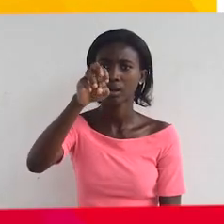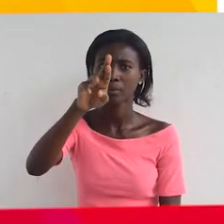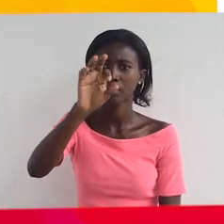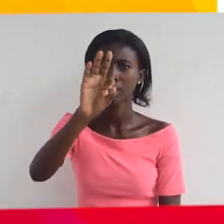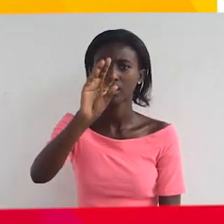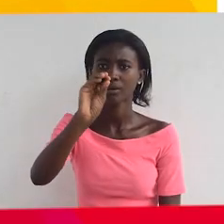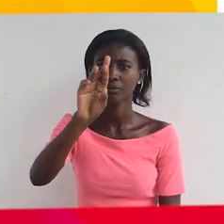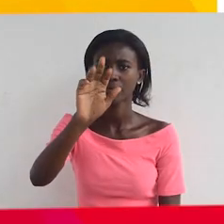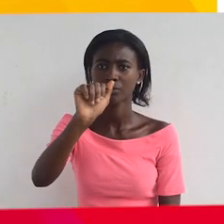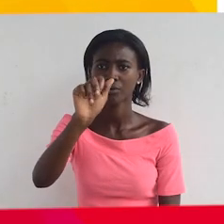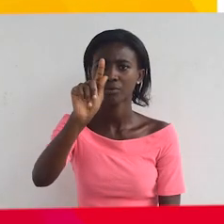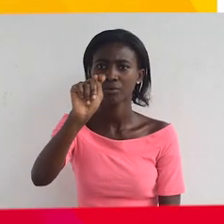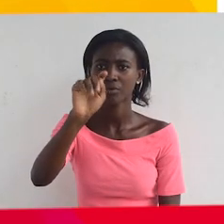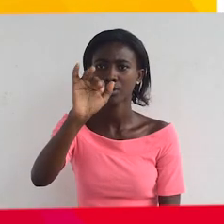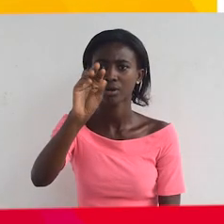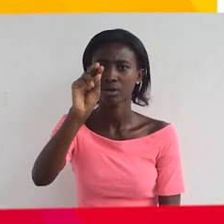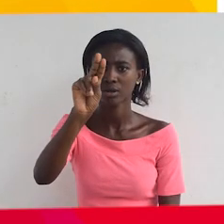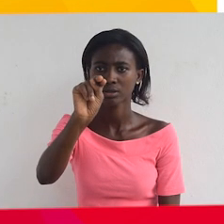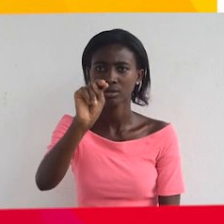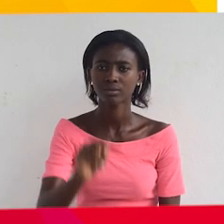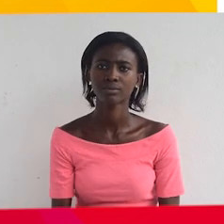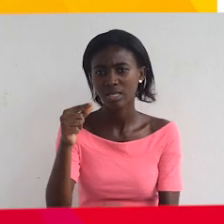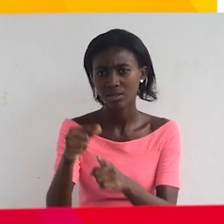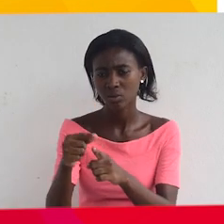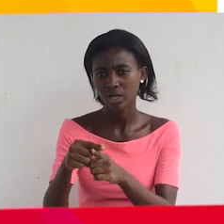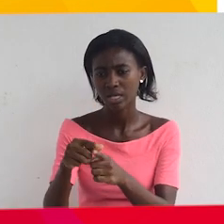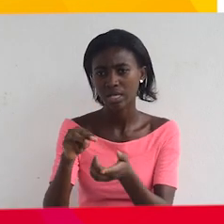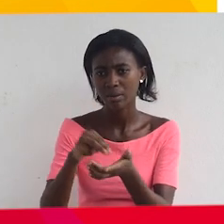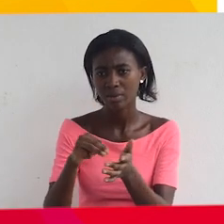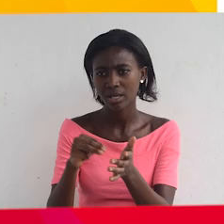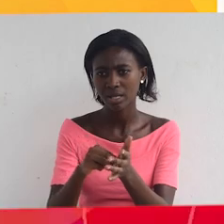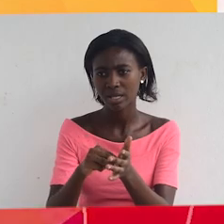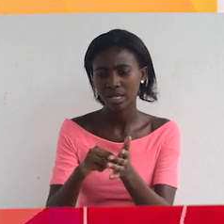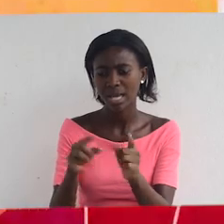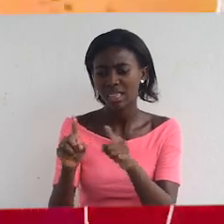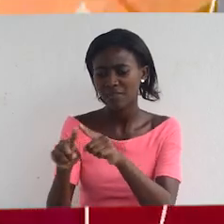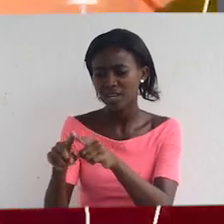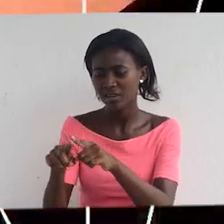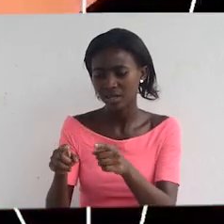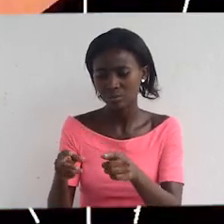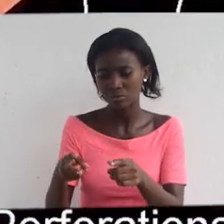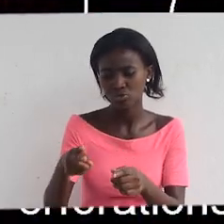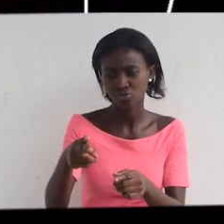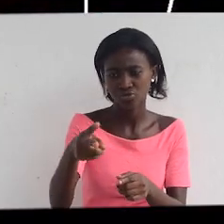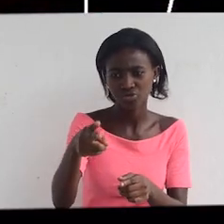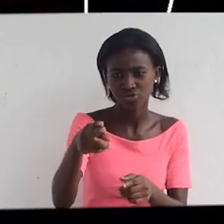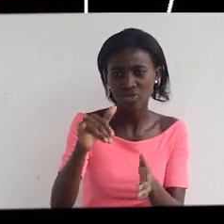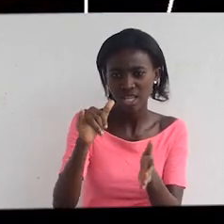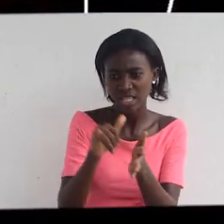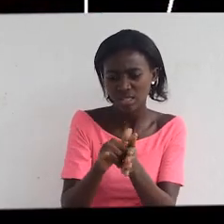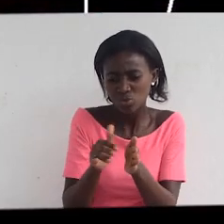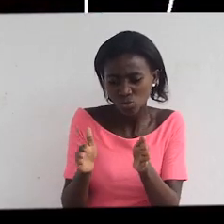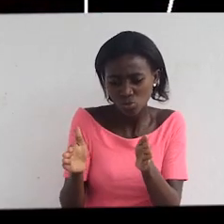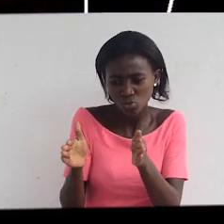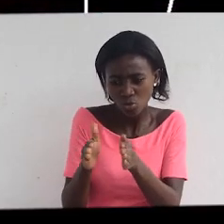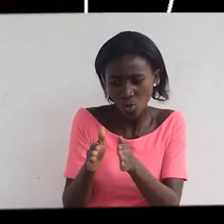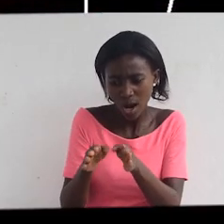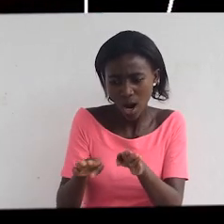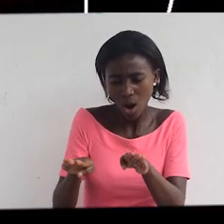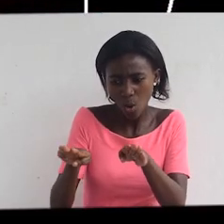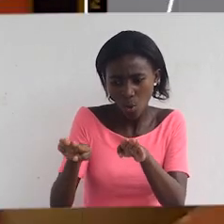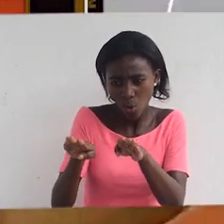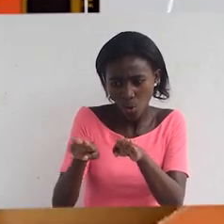Perforation. This term refers to running a series of cuts that is often very small and close